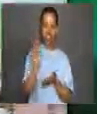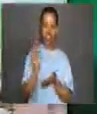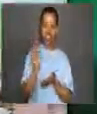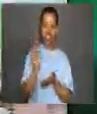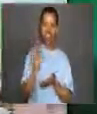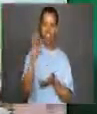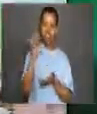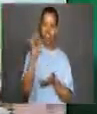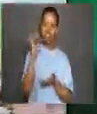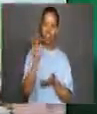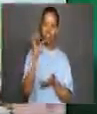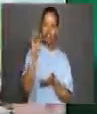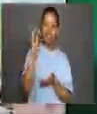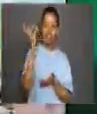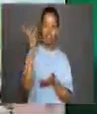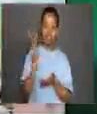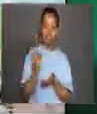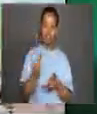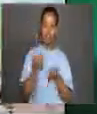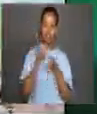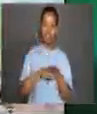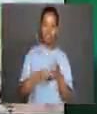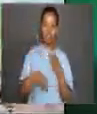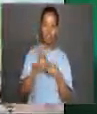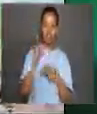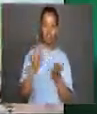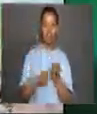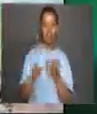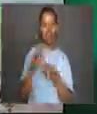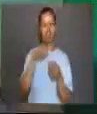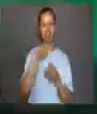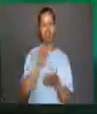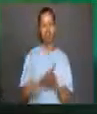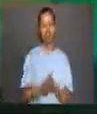squirrels can still be found in this biome.